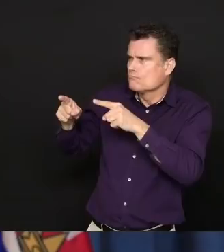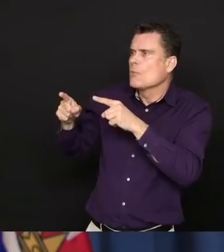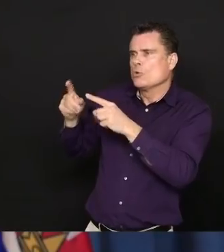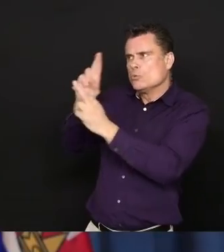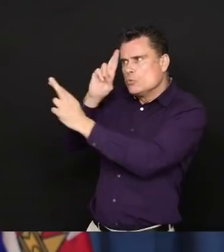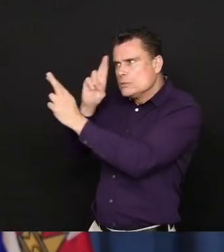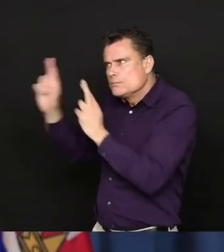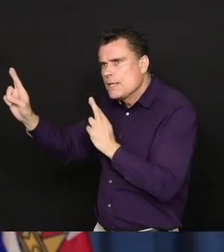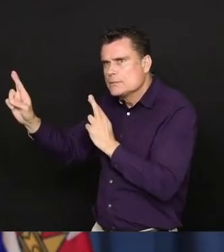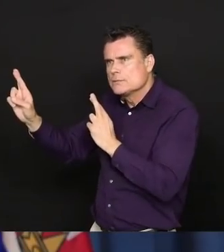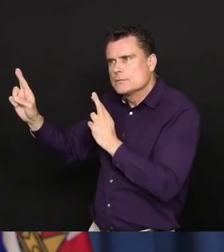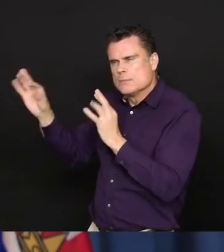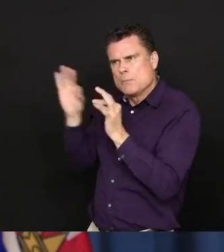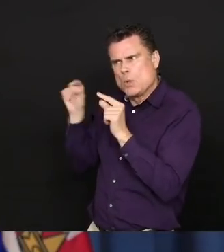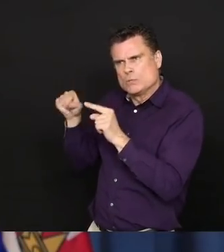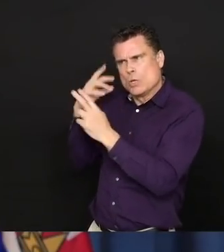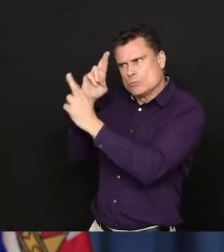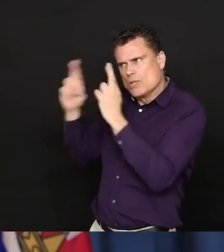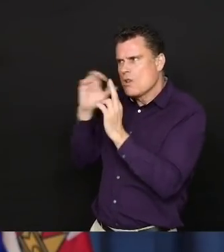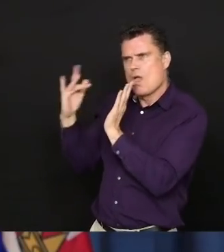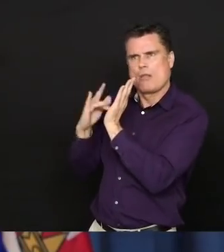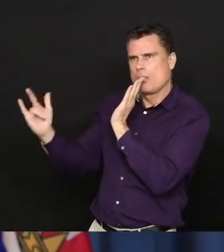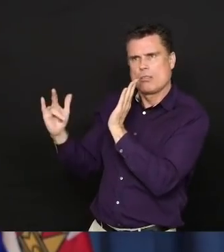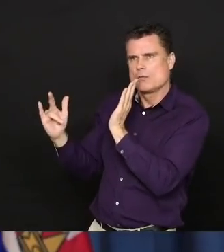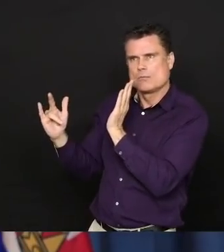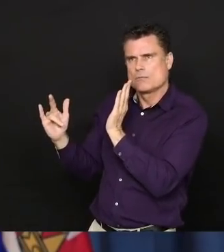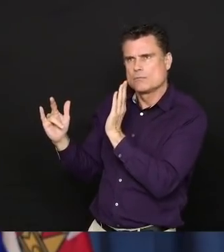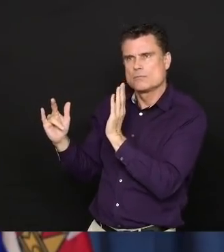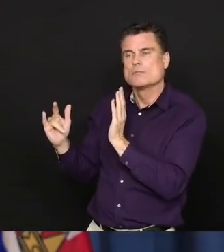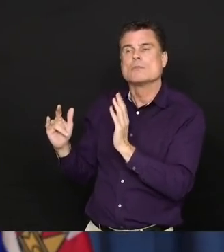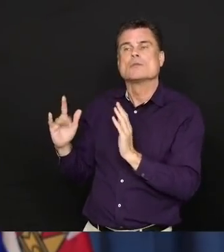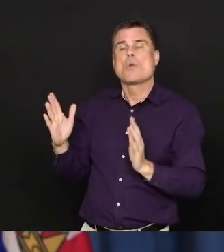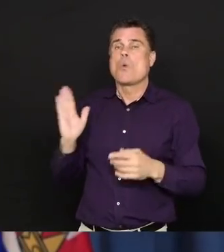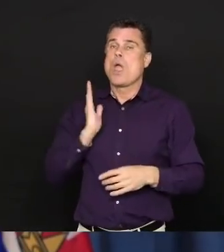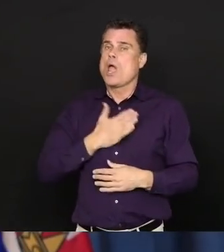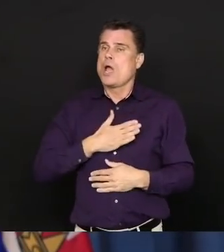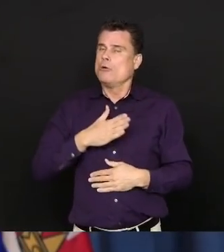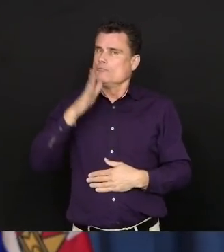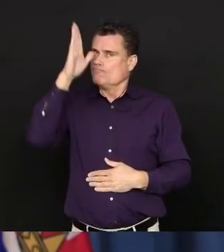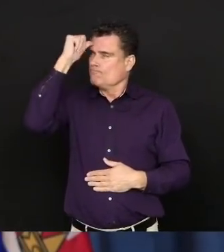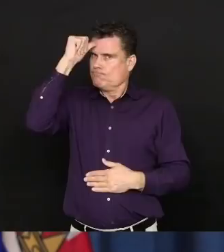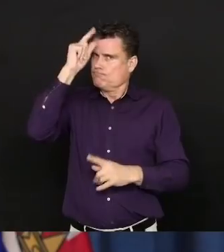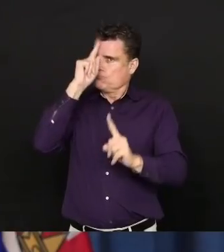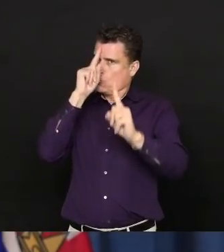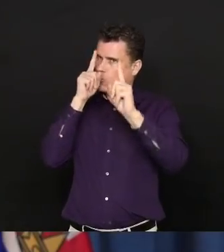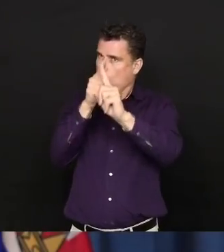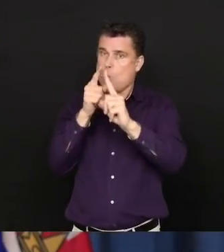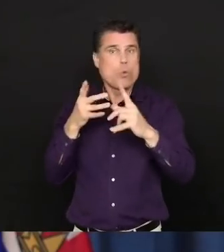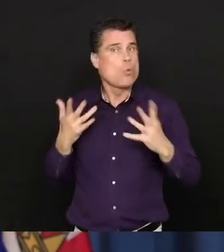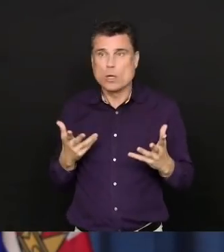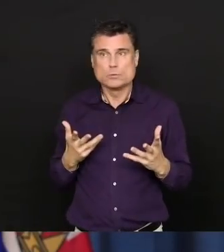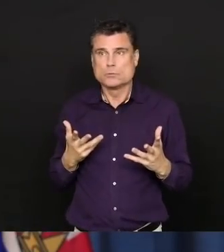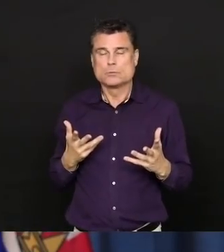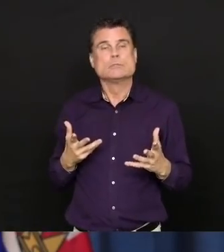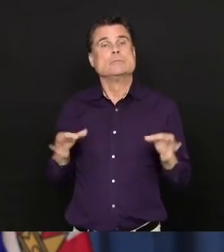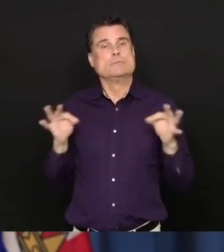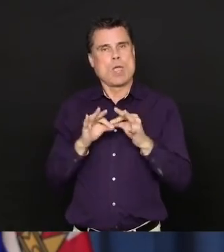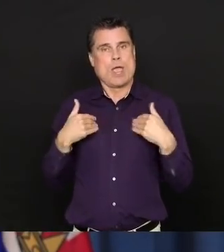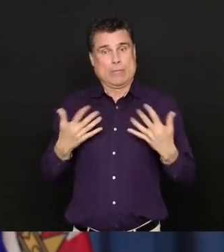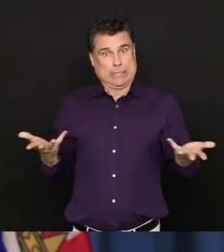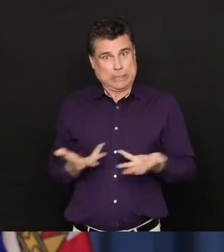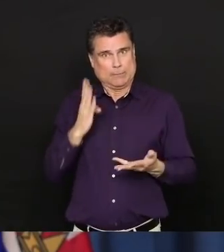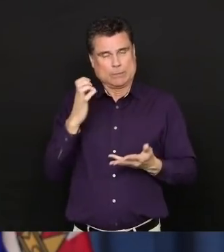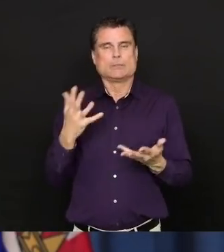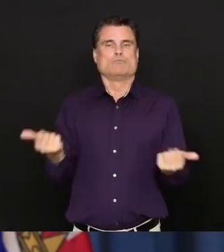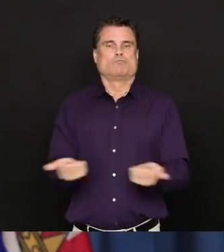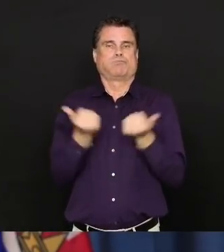to get adequate masks and adequate PPE for our healthcare workers redoubles and redoubles and redoubles. It's not possible, maybe, for it to